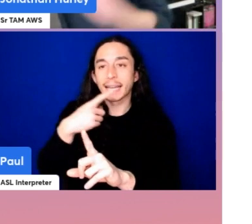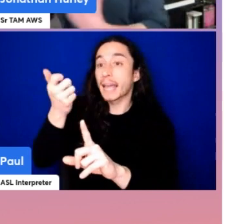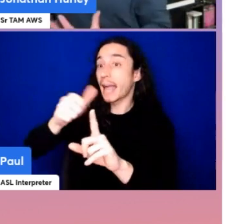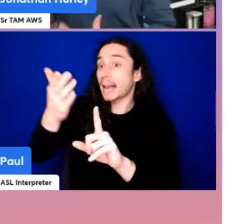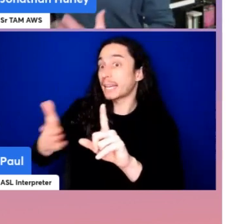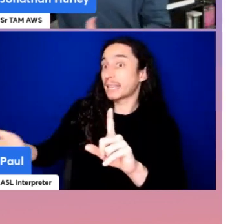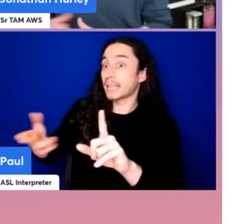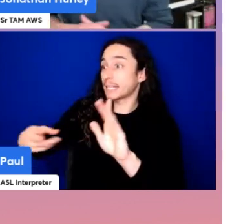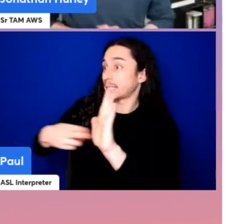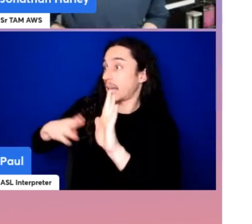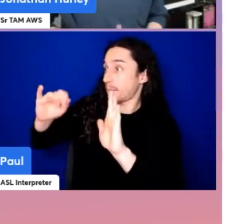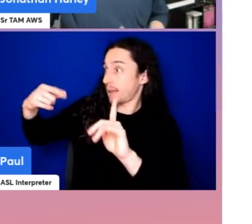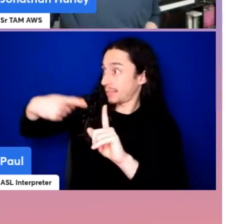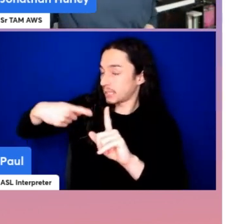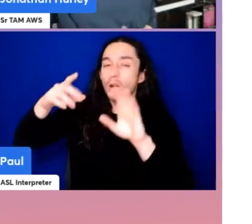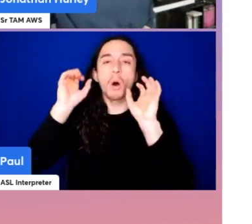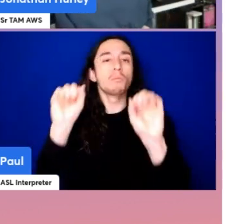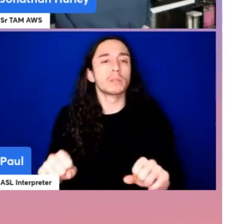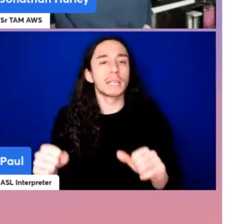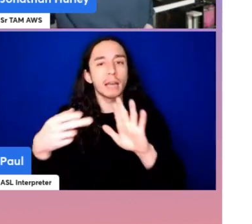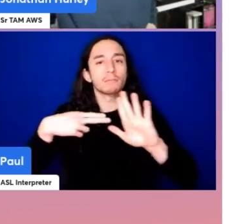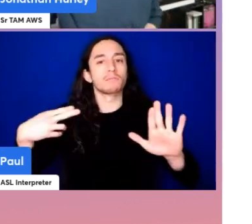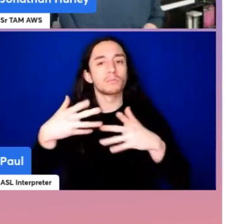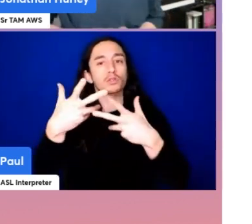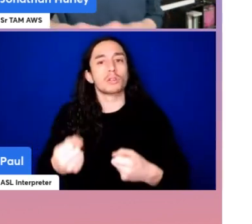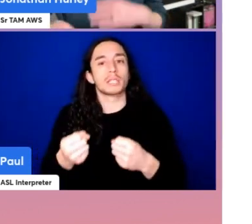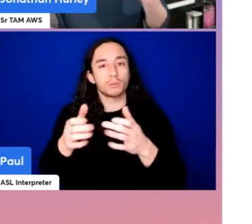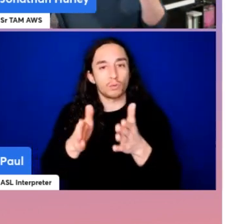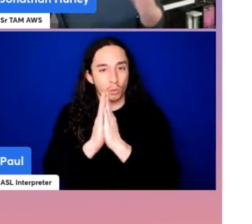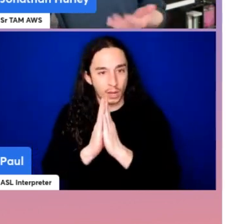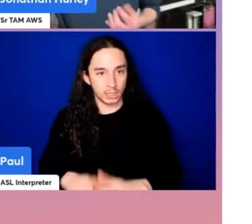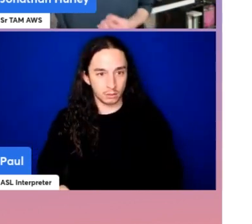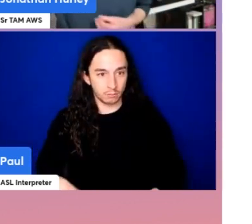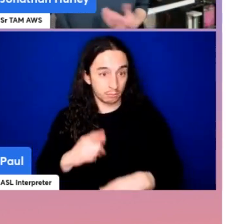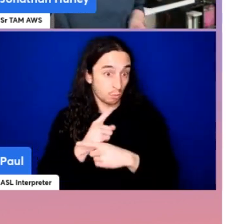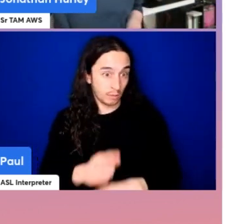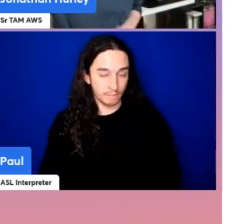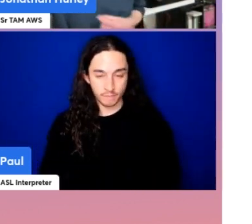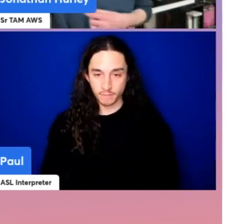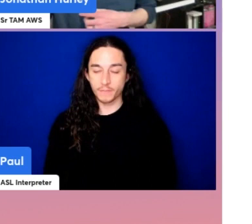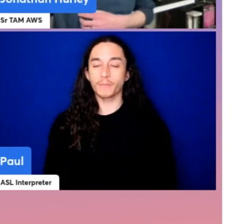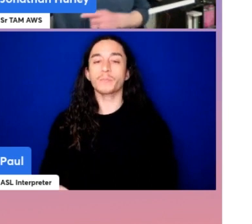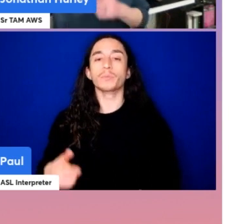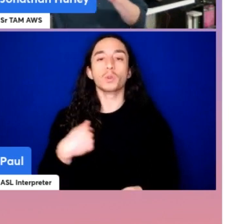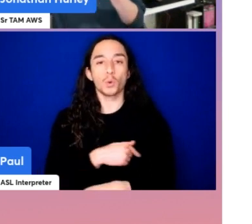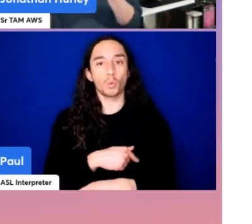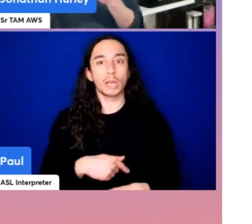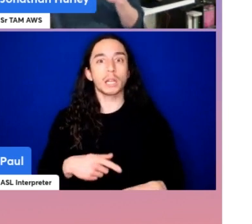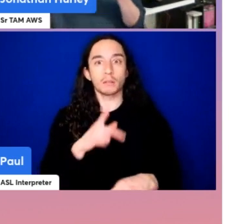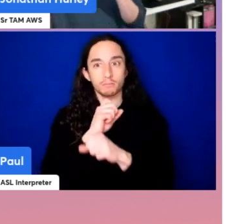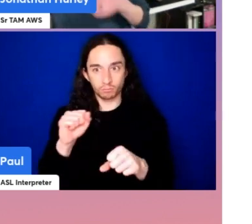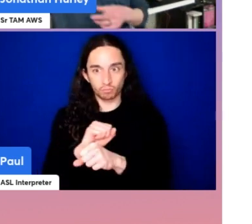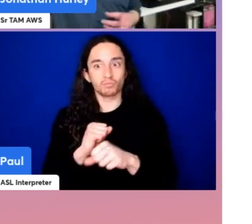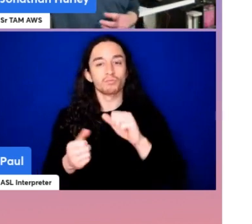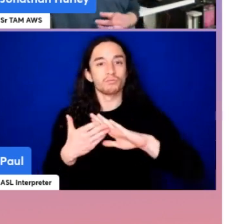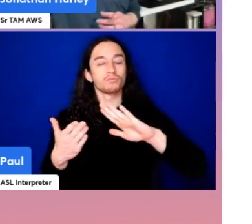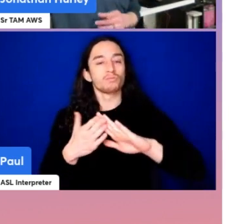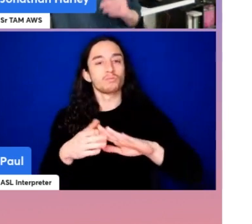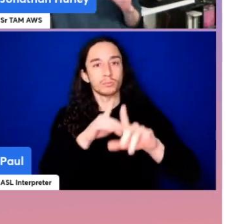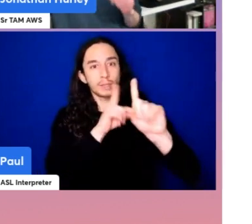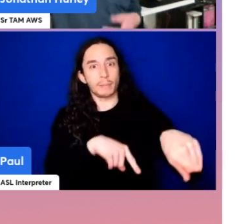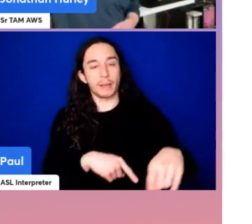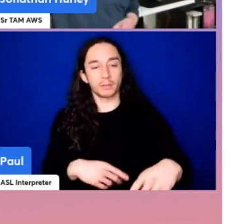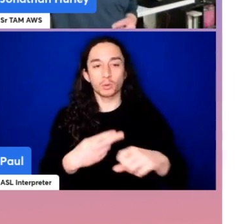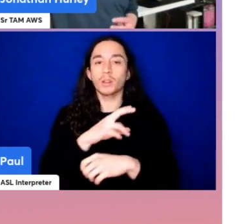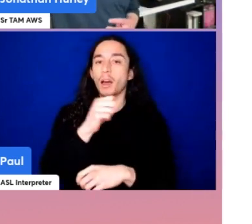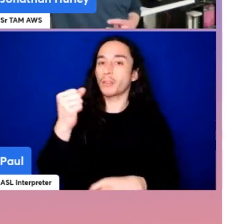this, you can consider a trusted request, right? So we execute this command. You'll notice we're using another shell variable